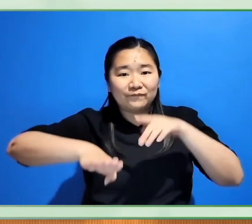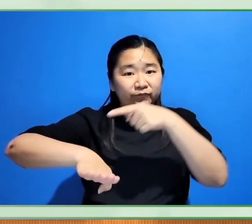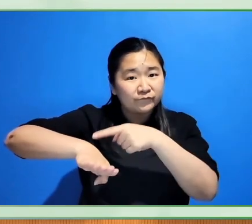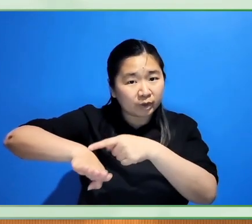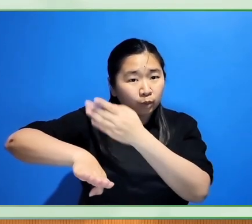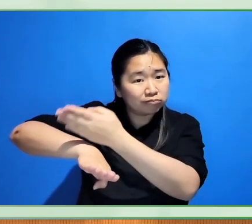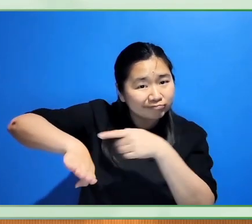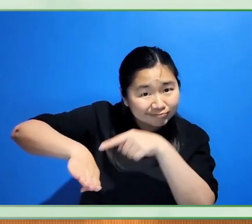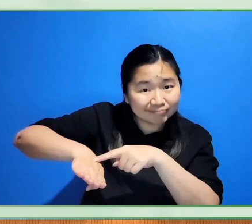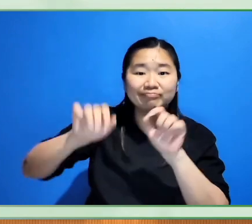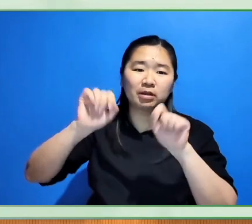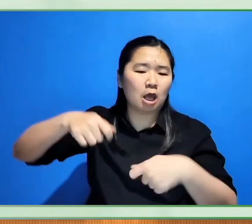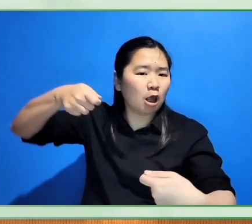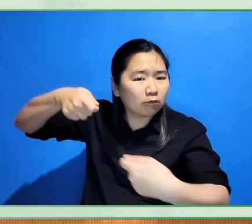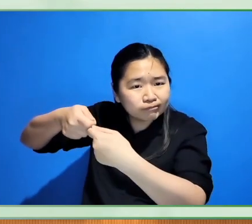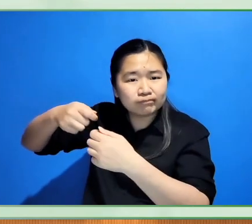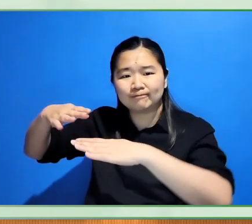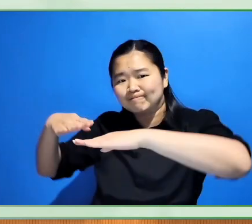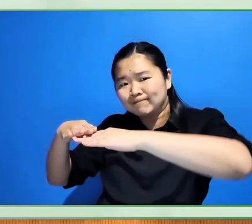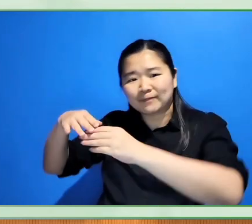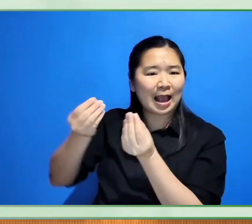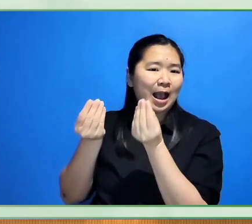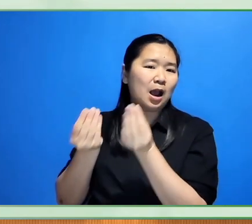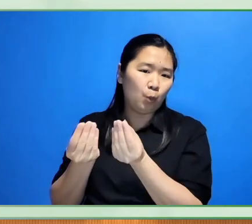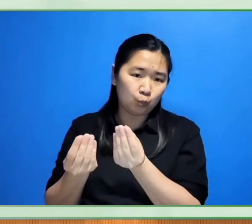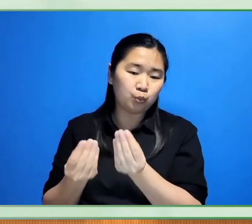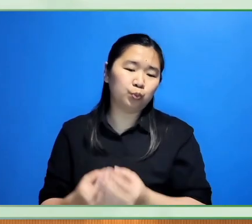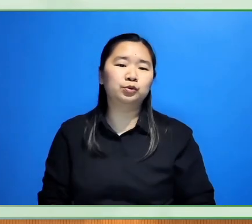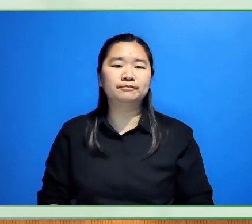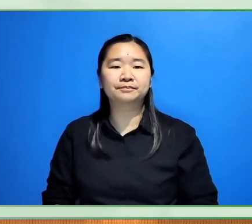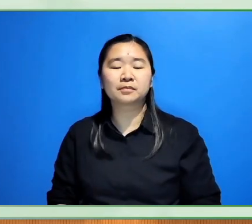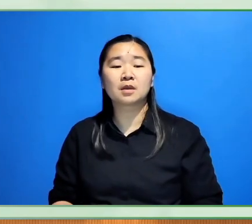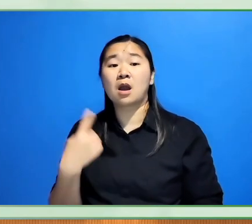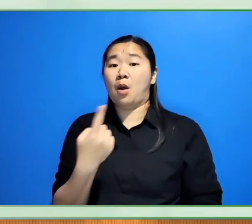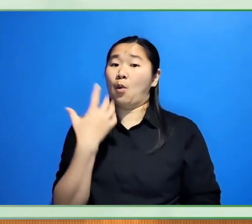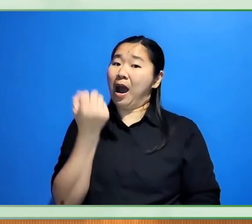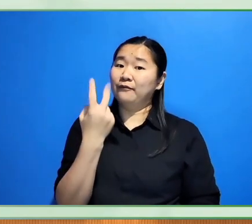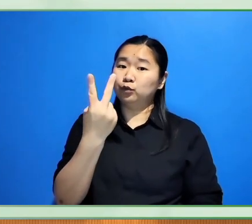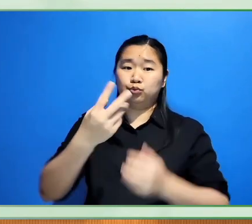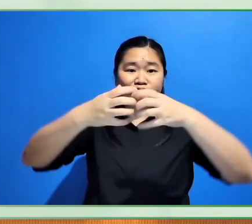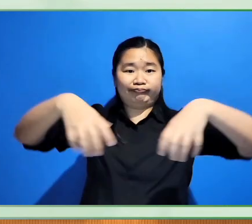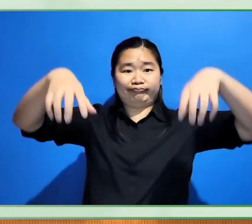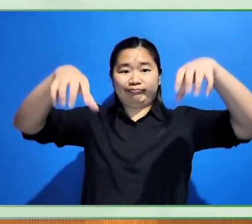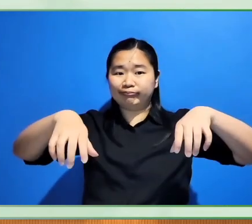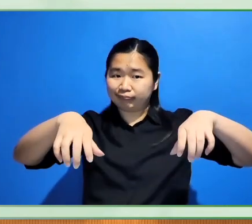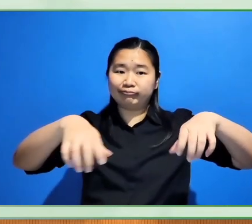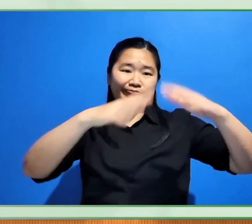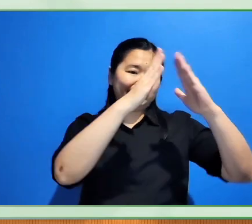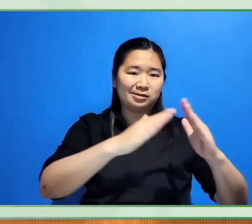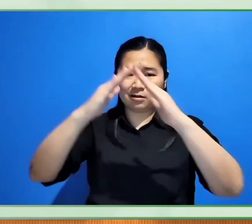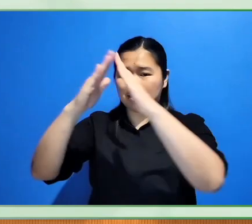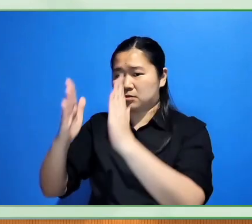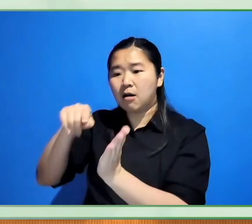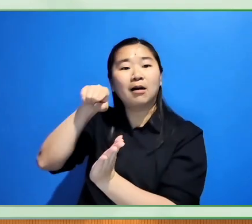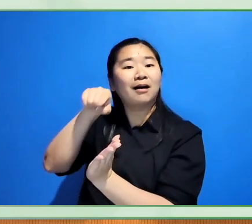till printing, till the fitting of the patient, and we are scaling through this model also. So our